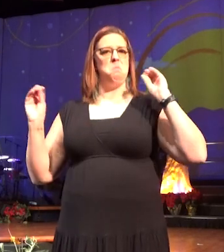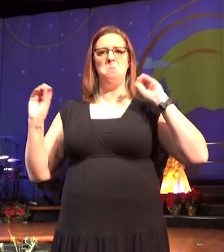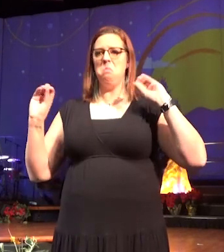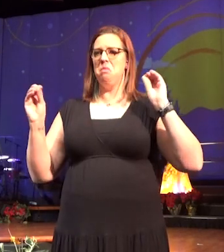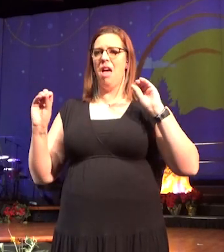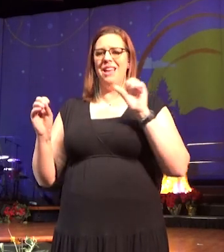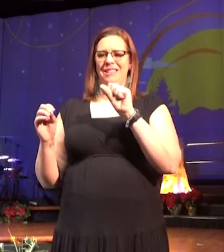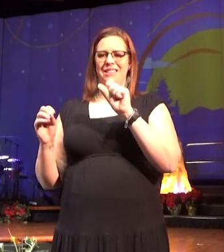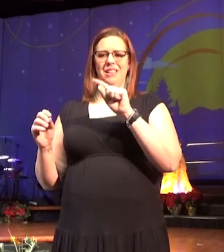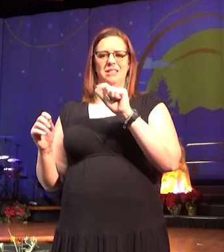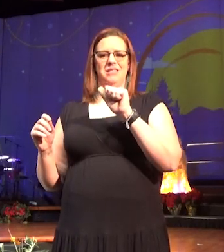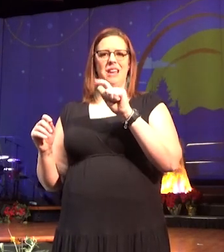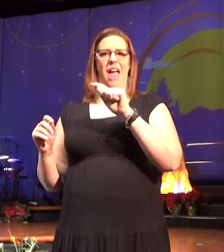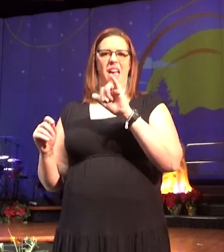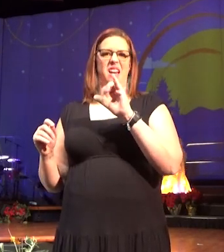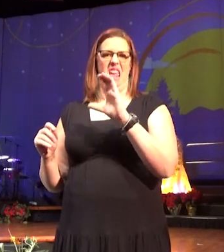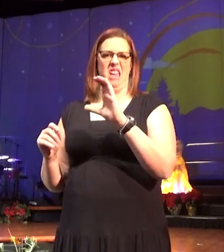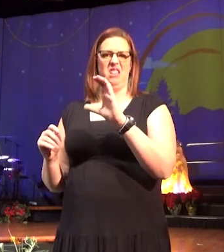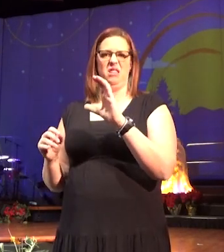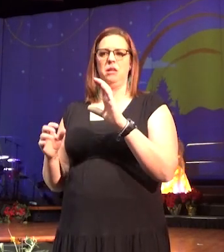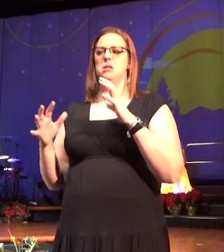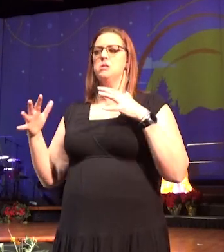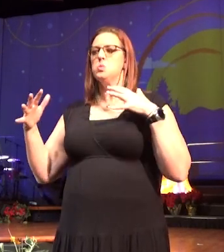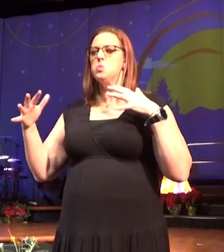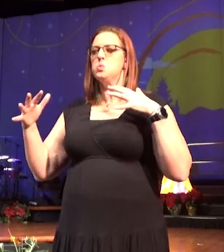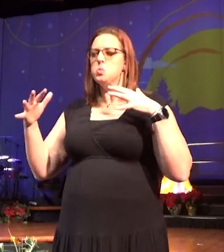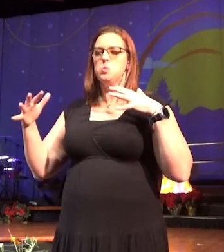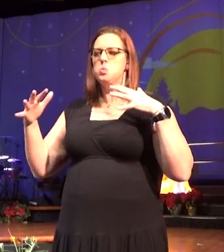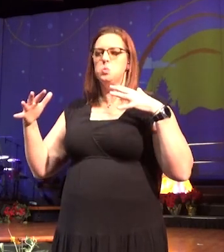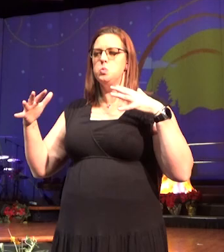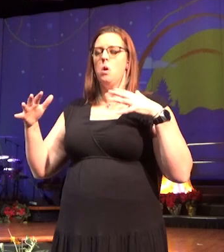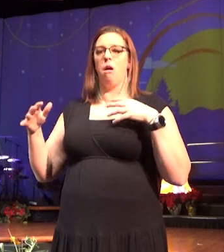He said, that's the other planets talking to Mother Earth.